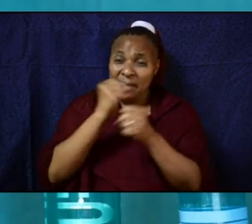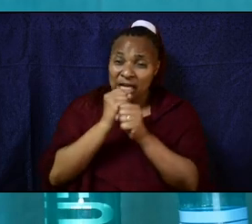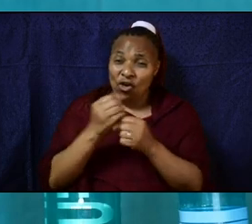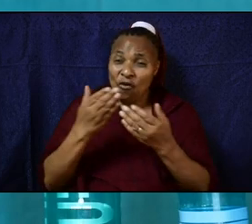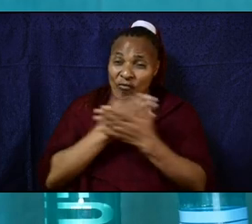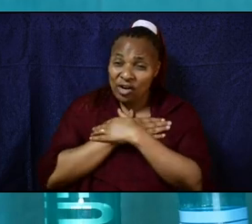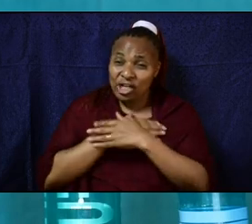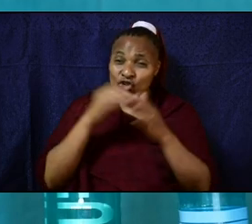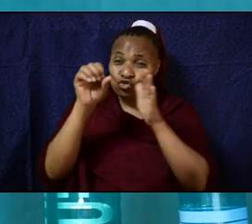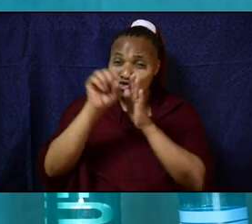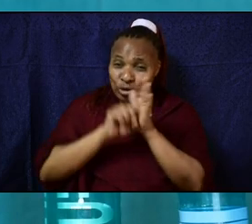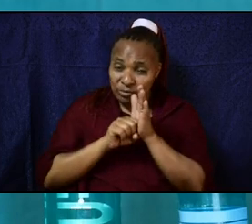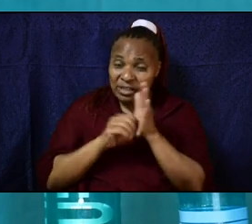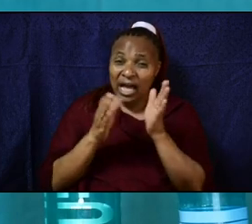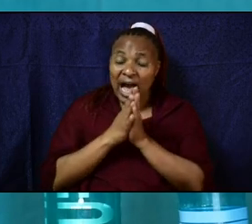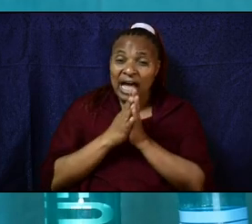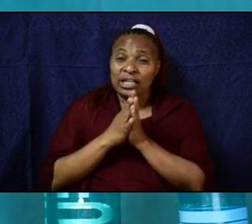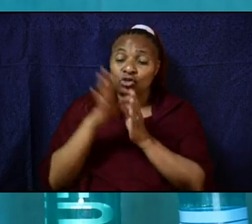choice of companions.